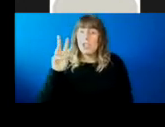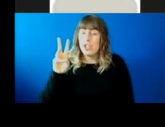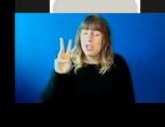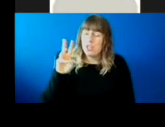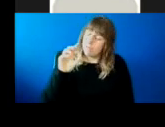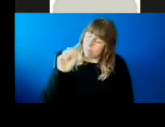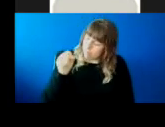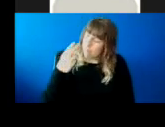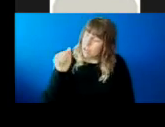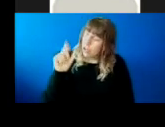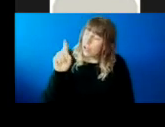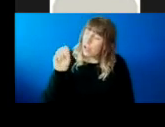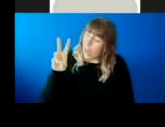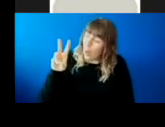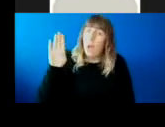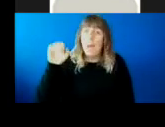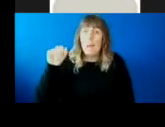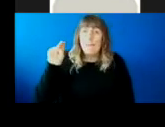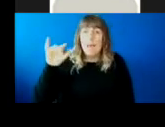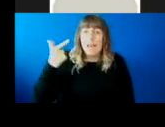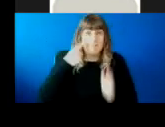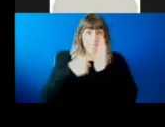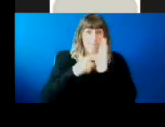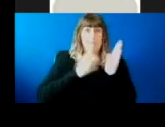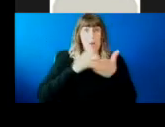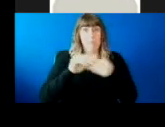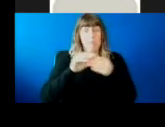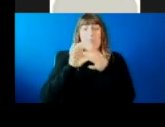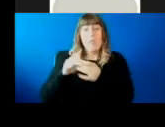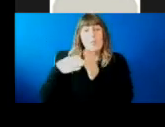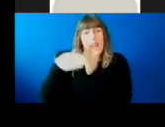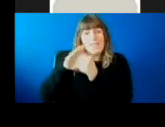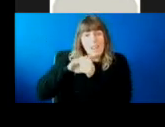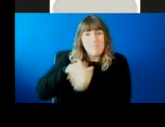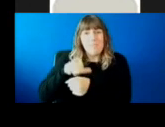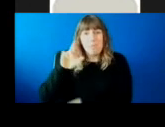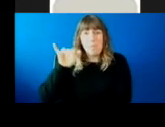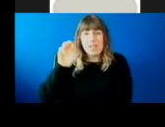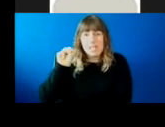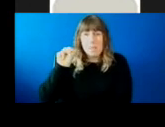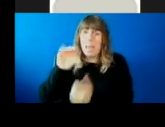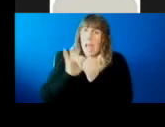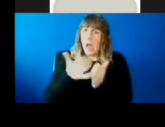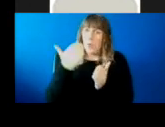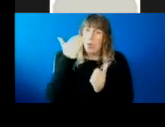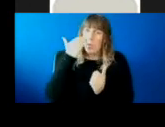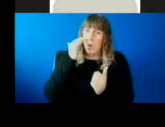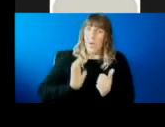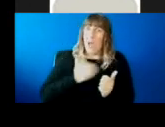our content is about anti-racism, what are some ways to make sure the algorithm doesn't bury our posts?